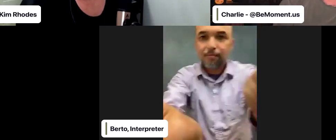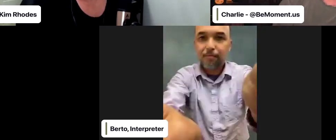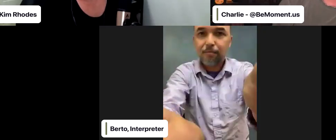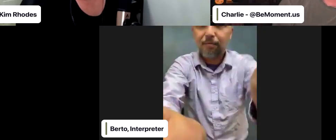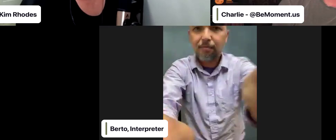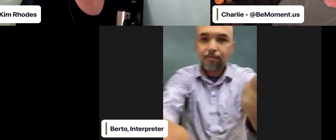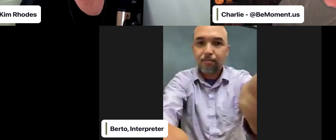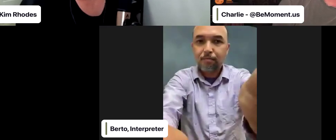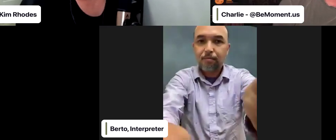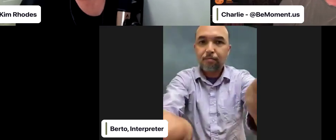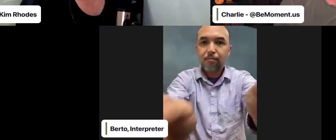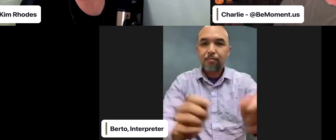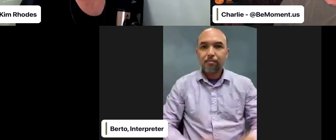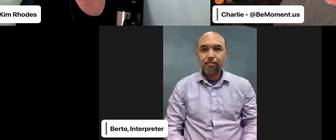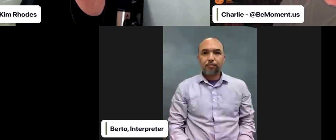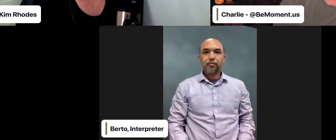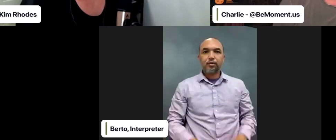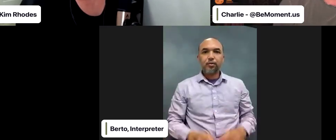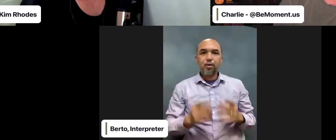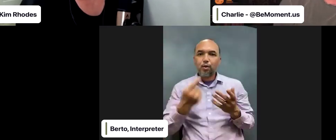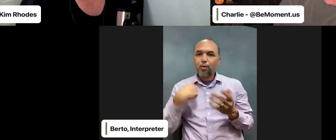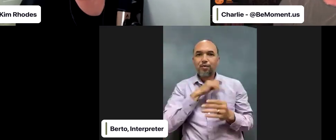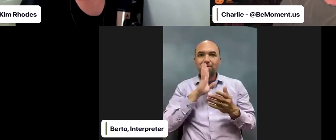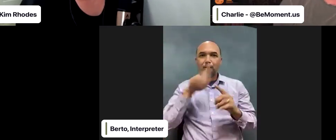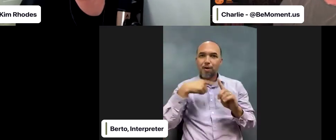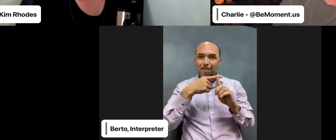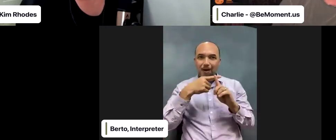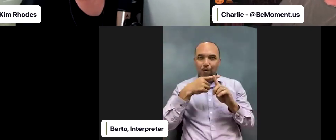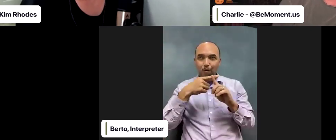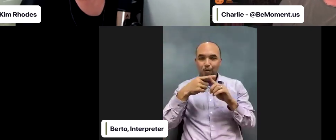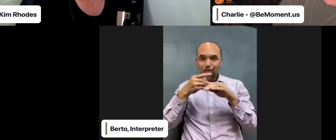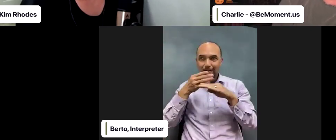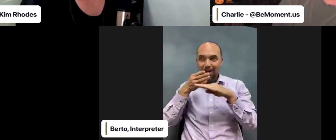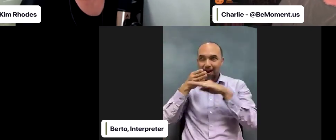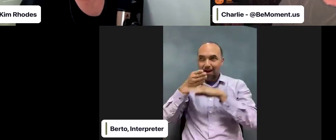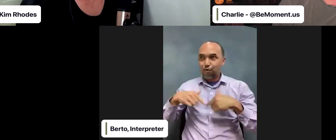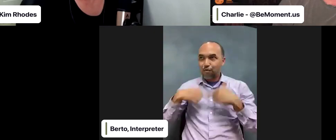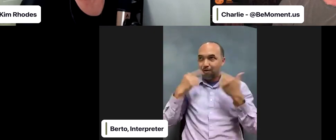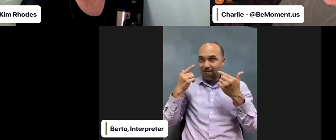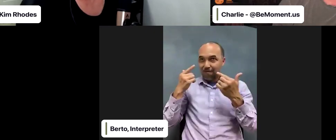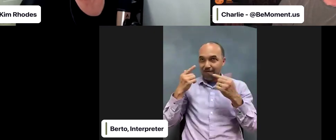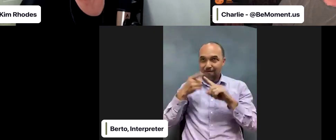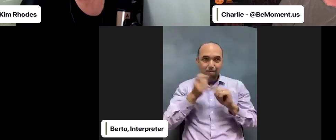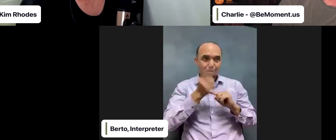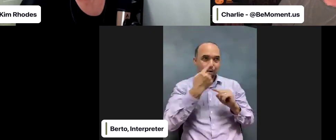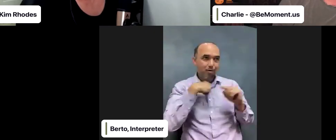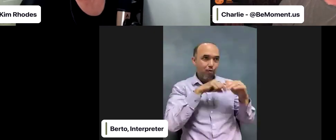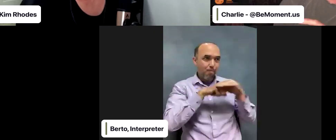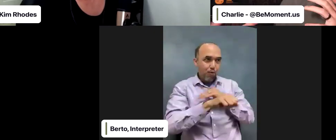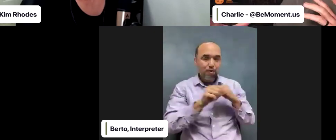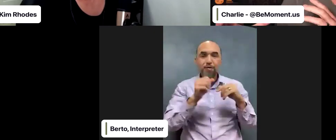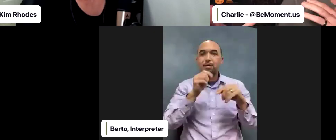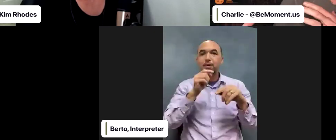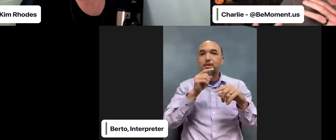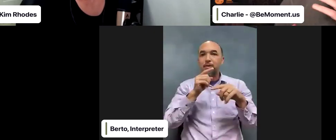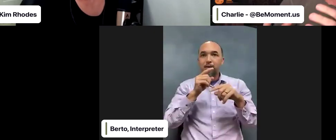But we'll never stop talking about it because it's this great unknowable future that we all have in common. But I love your perspective and the